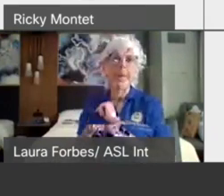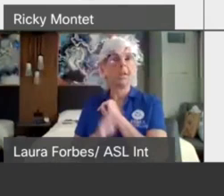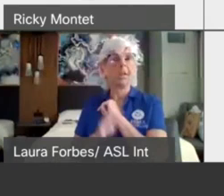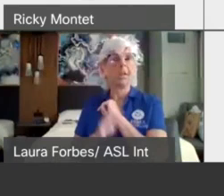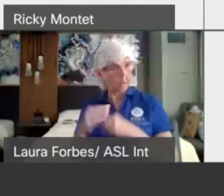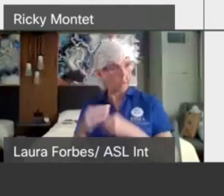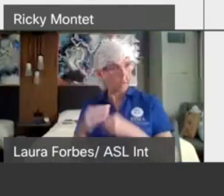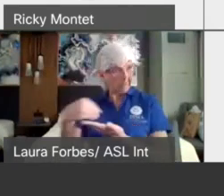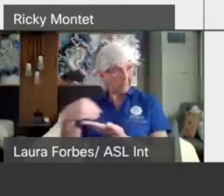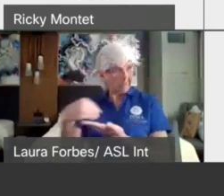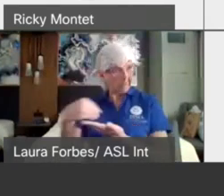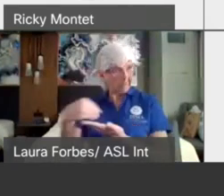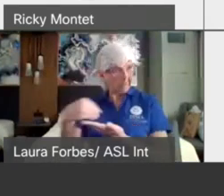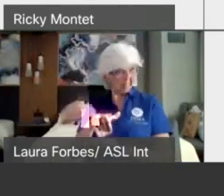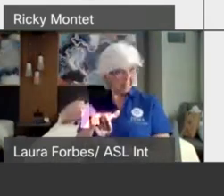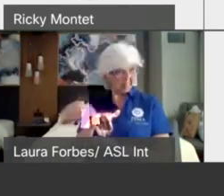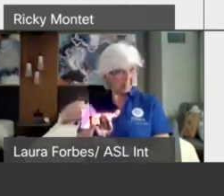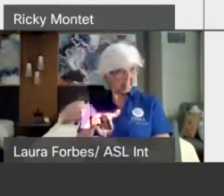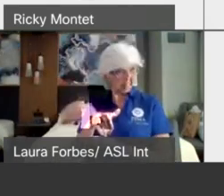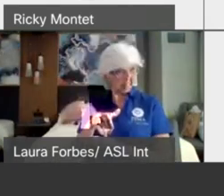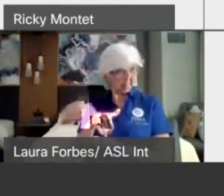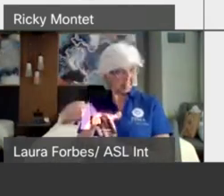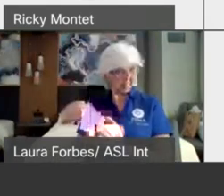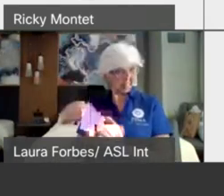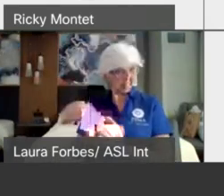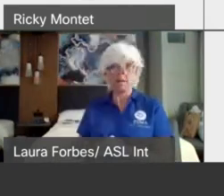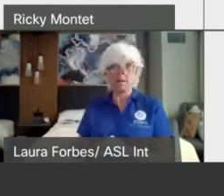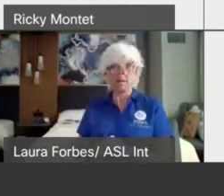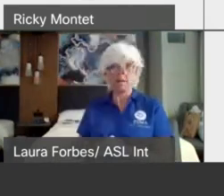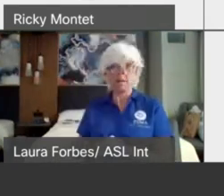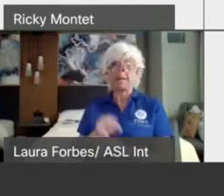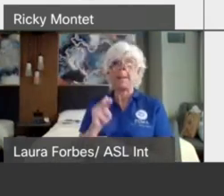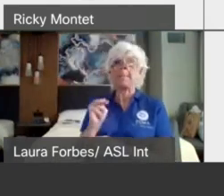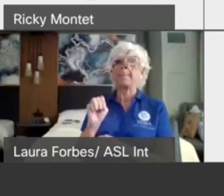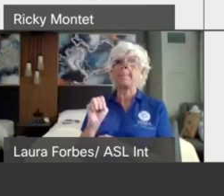Thank you for that question, Stacy. Oh, I'm sorry. Oh, good. Melissa?